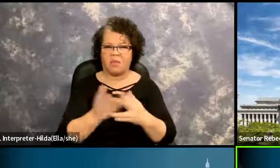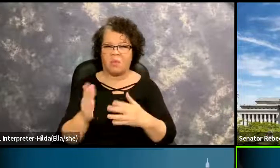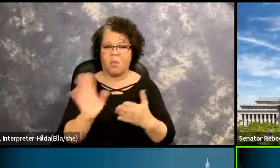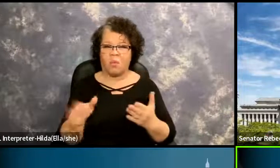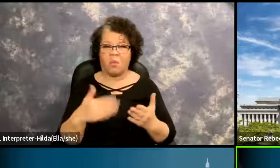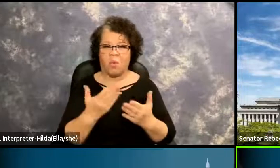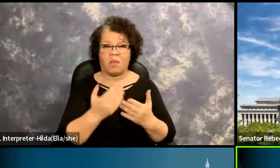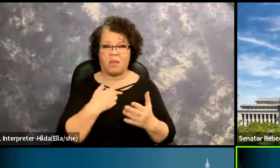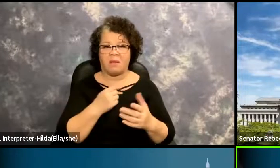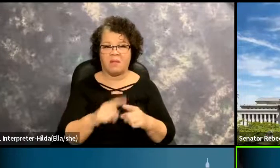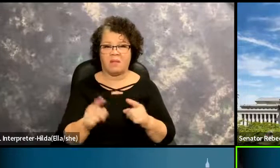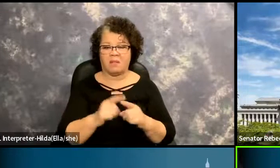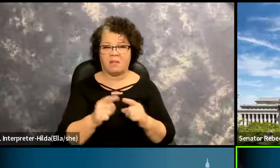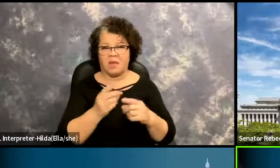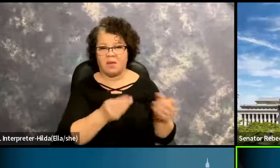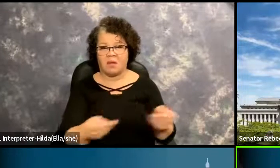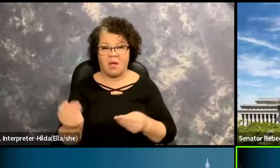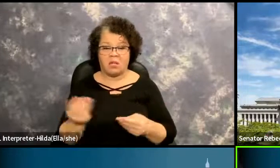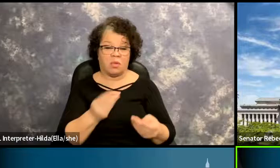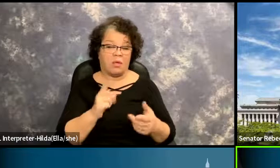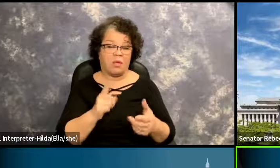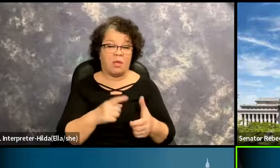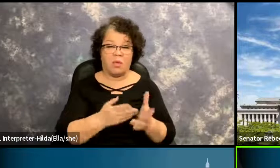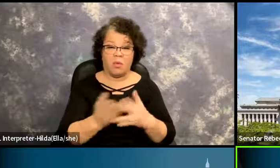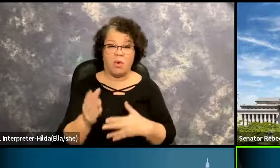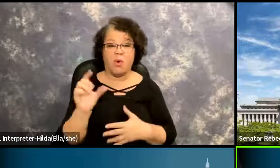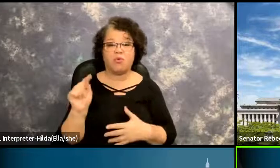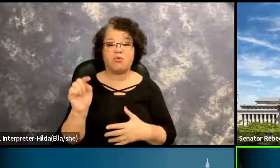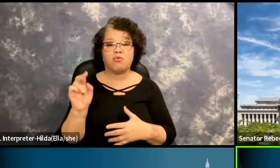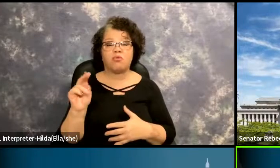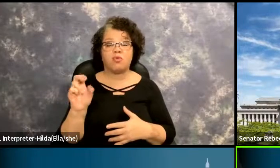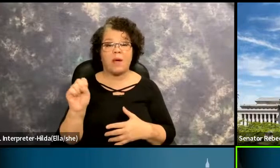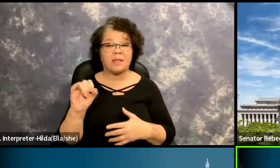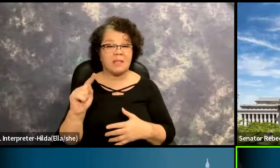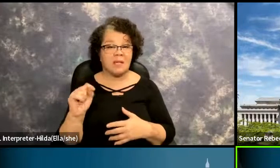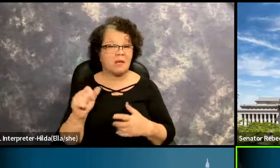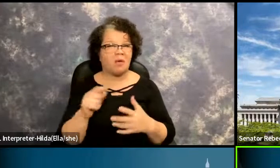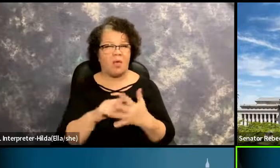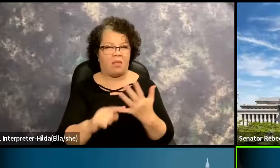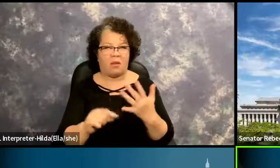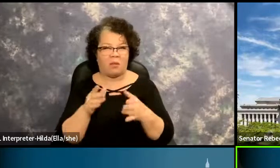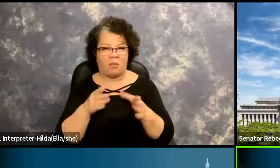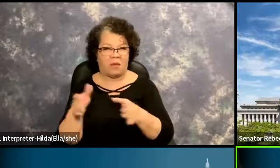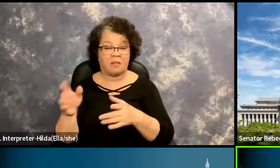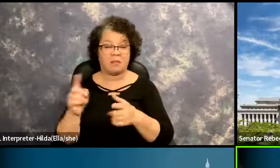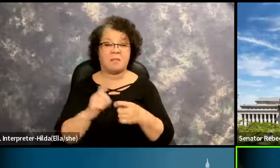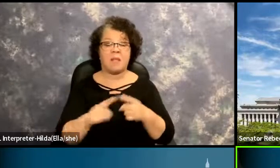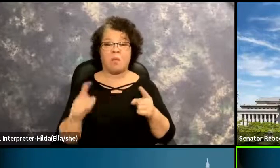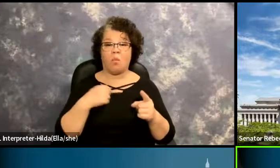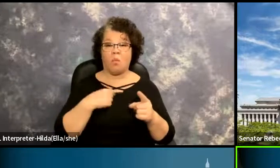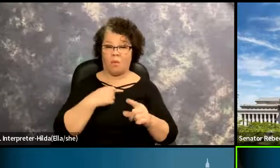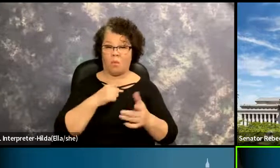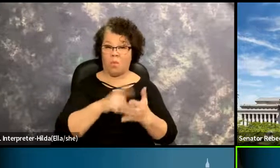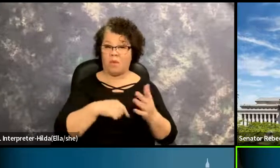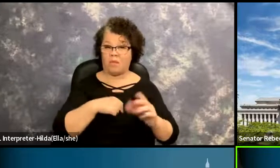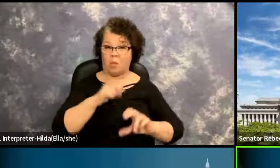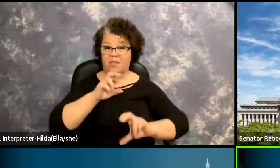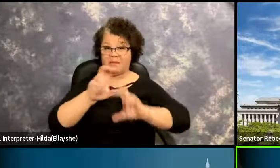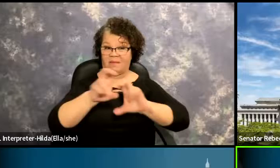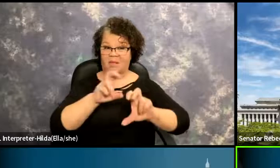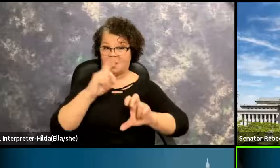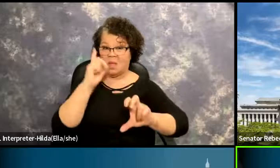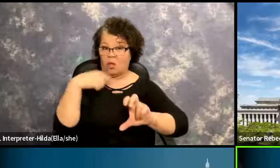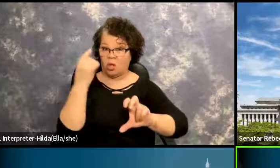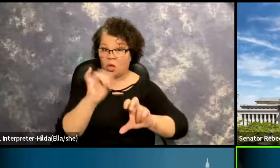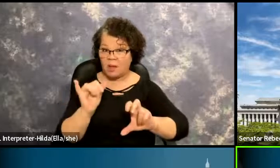is to live here, whether it be transit or other things. So these conversations about what these investments look like, but also who are going to